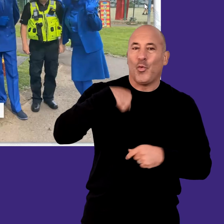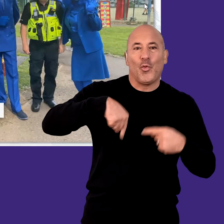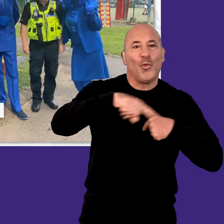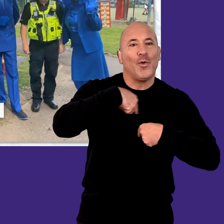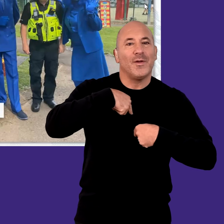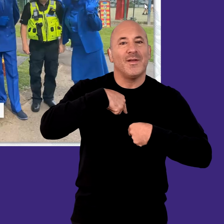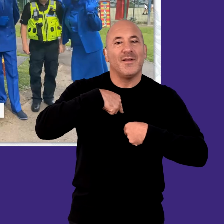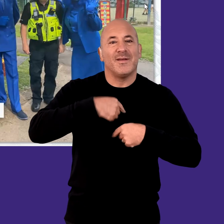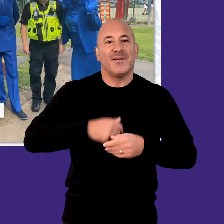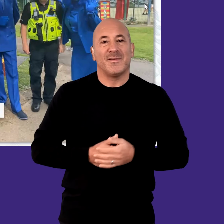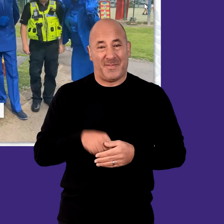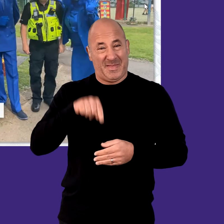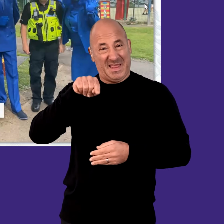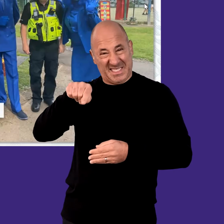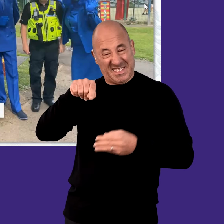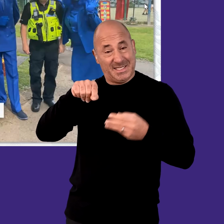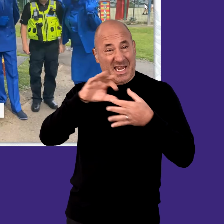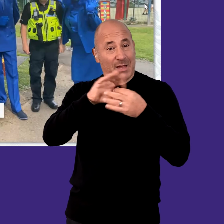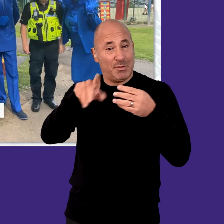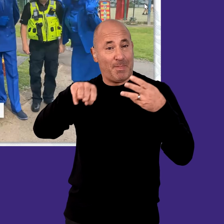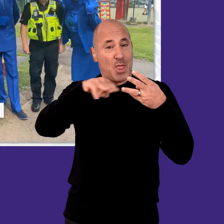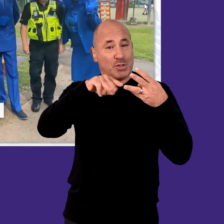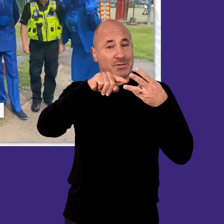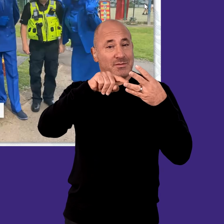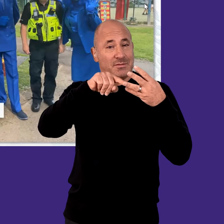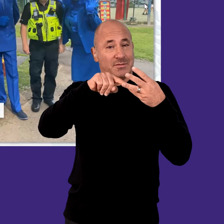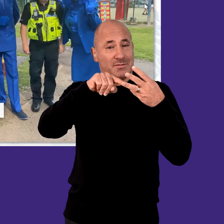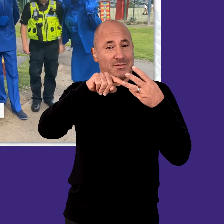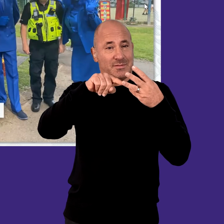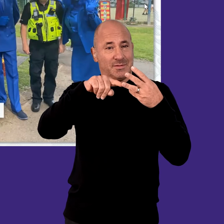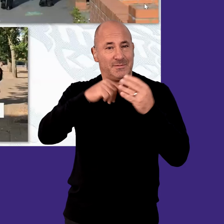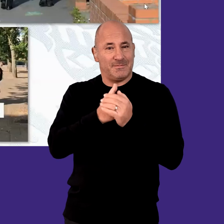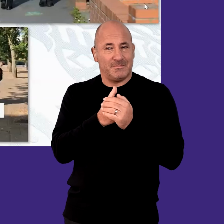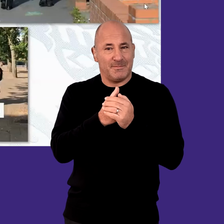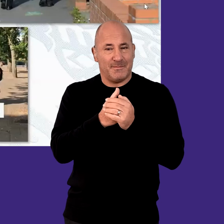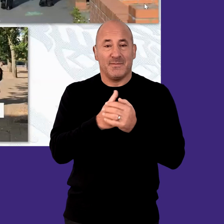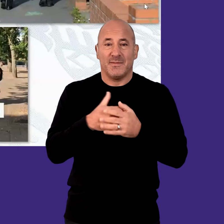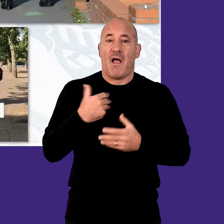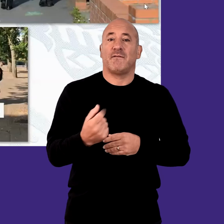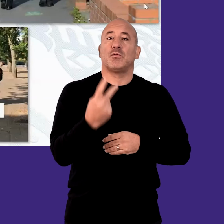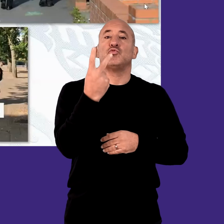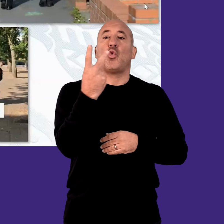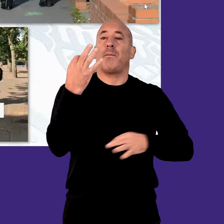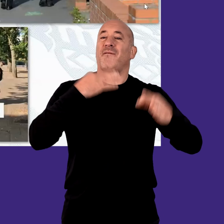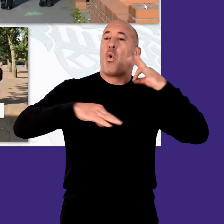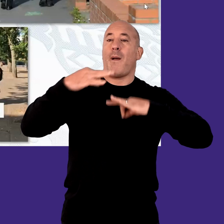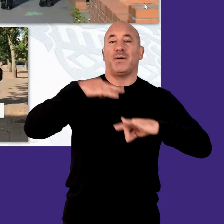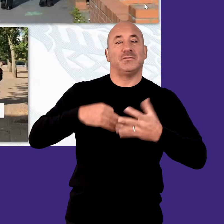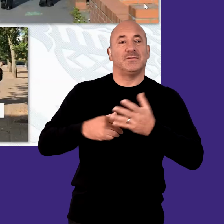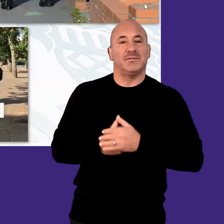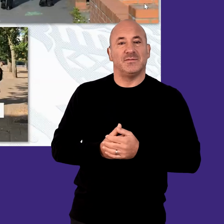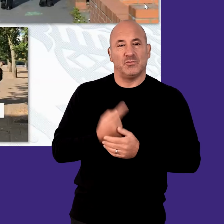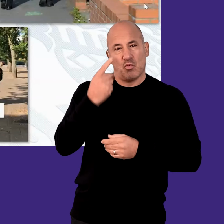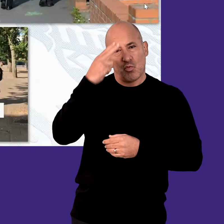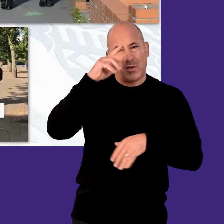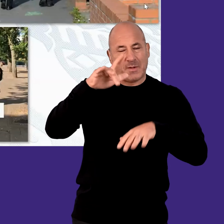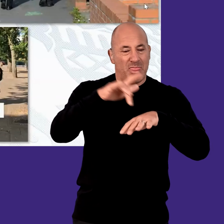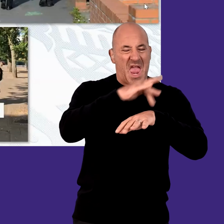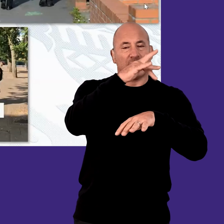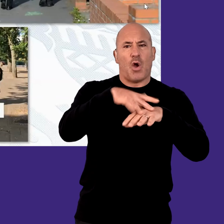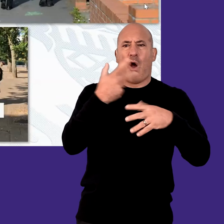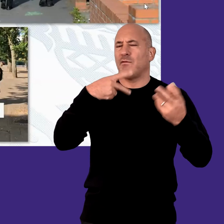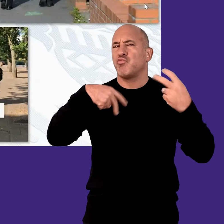community and to give them a local face to the police as well. This is an example of that third tier I talked about. So